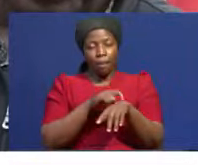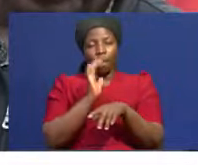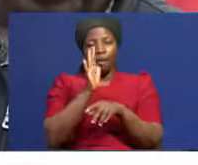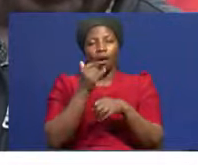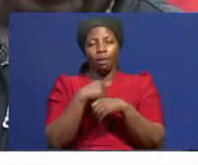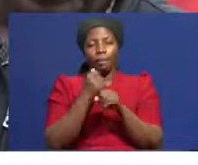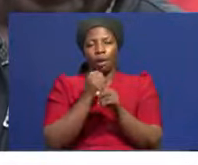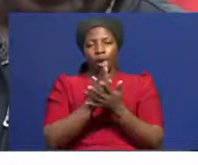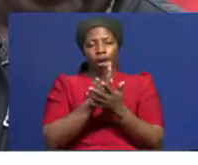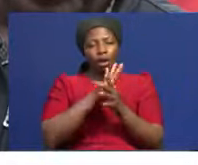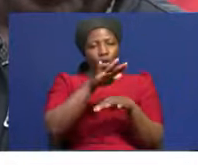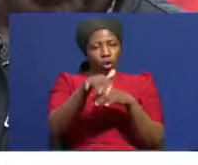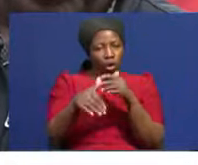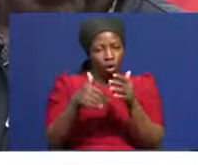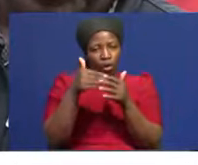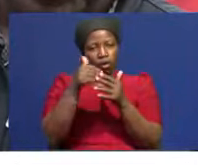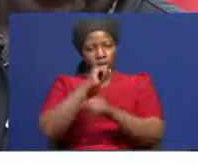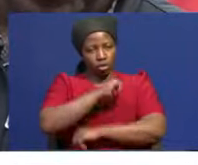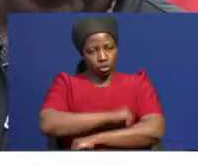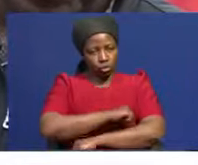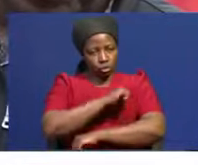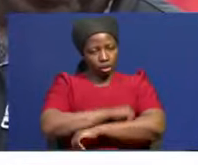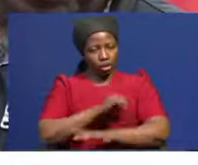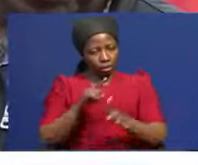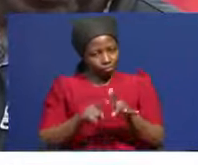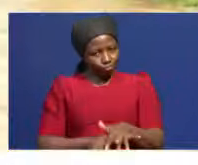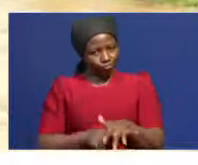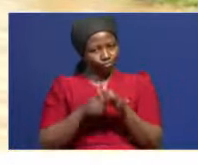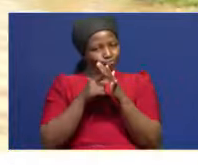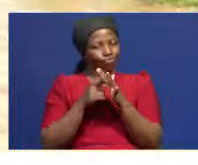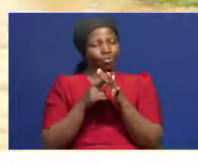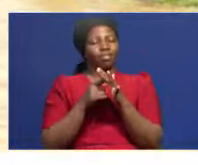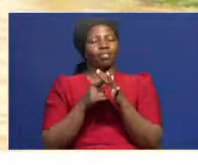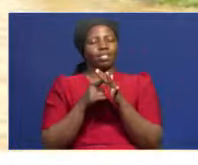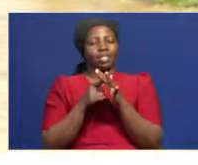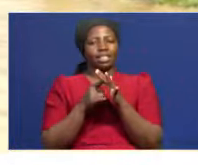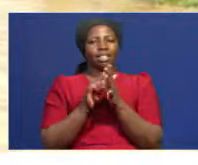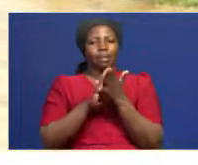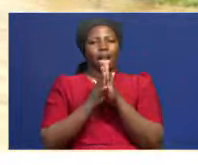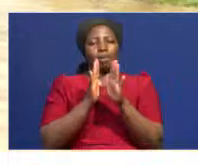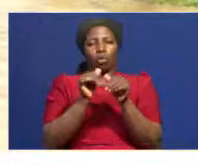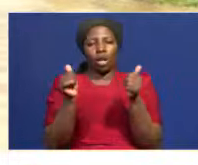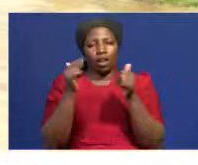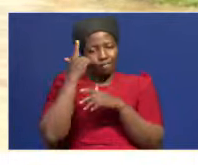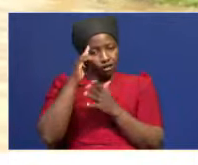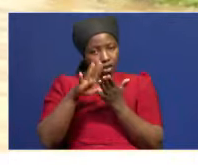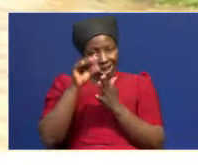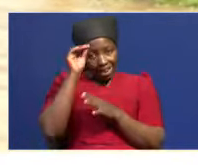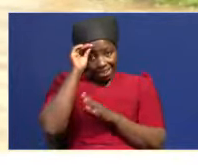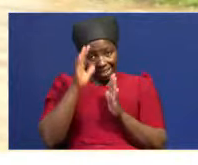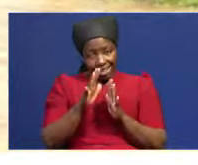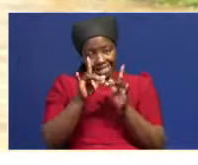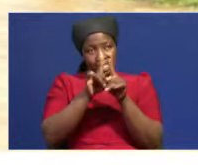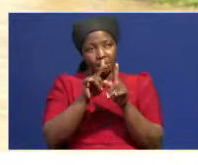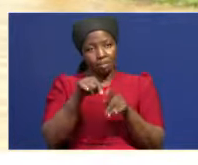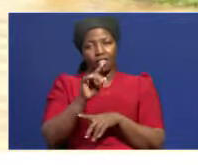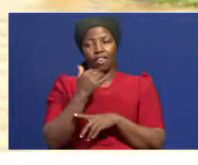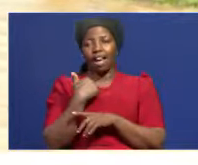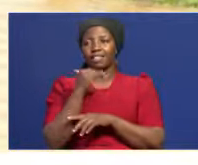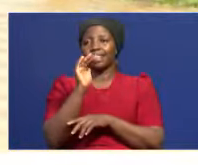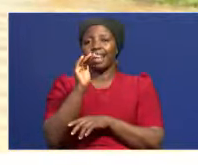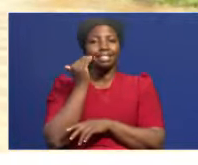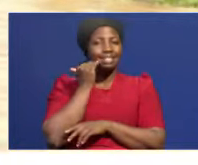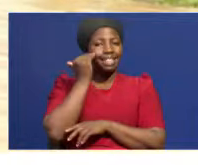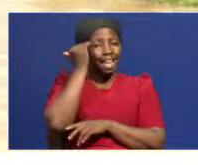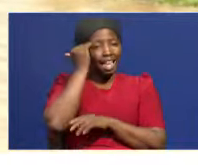that we bring all facilities to the level that is conducive for learning. The principal secretary has also urged school heads to minimize demands as